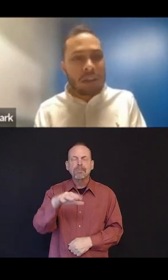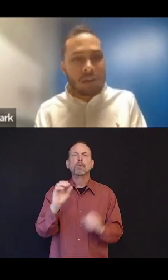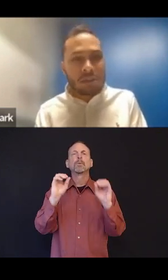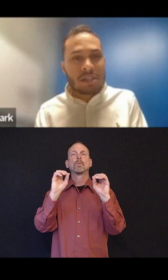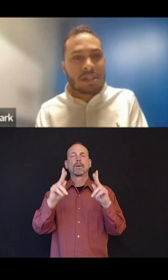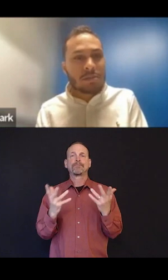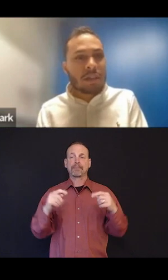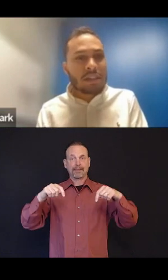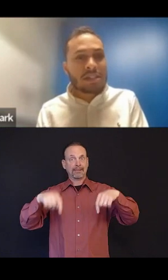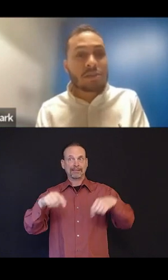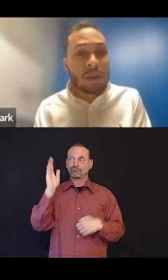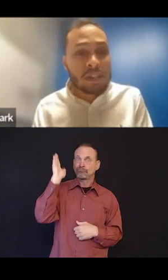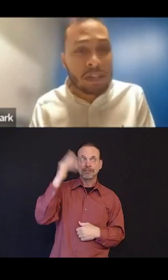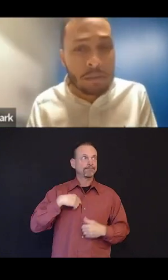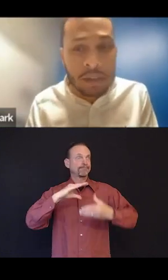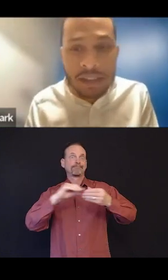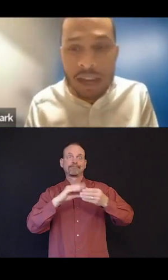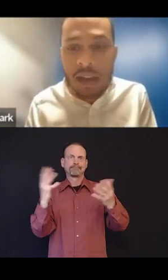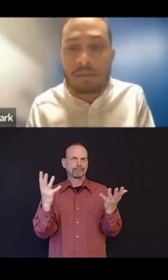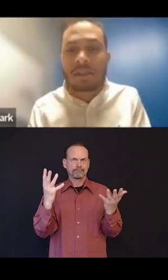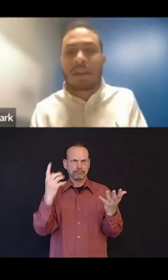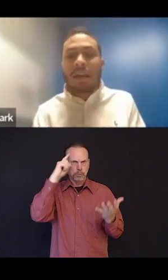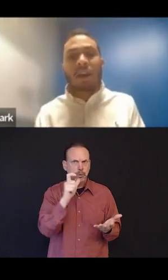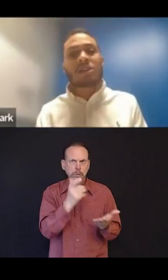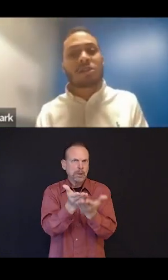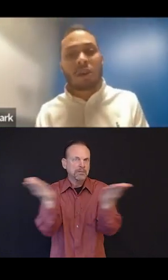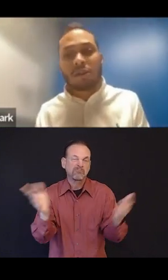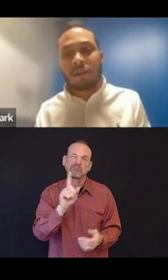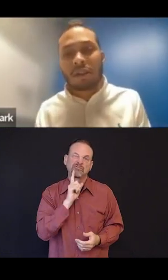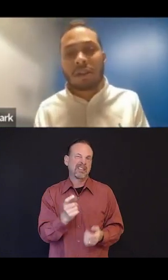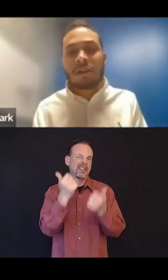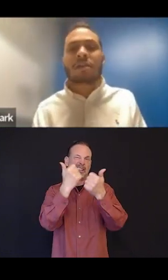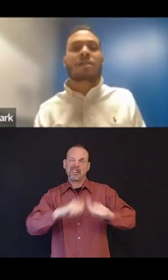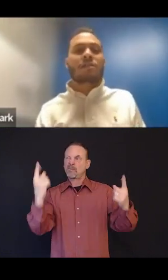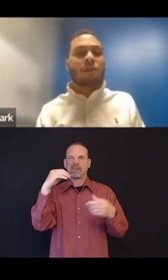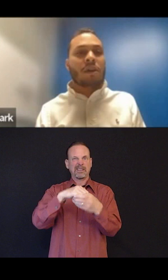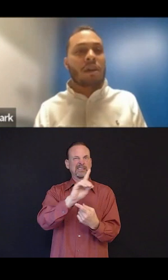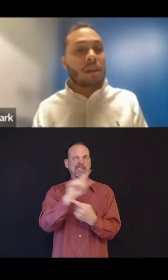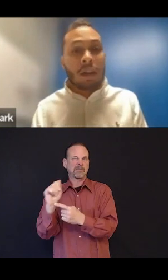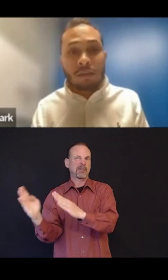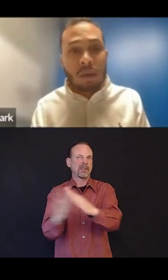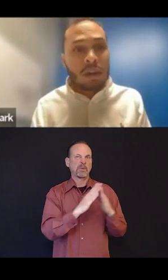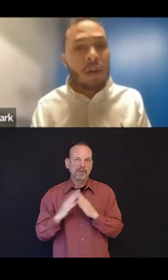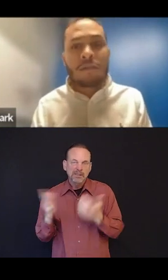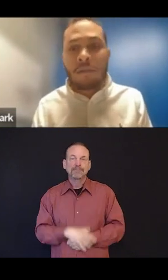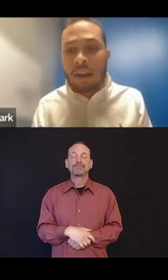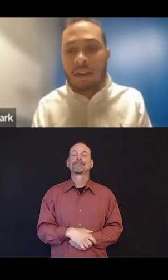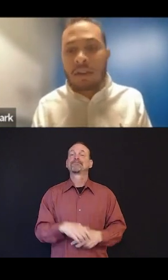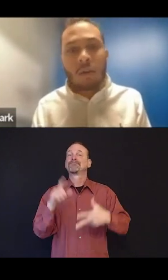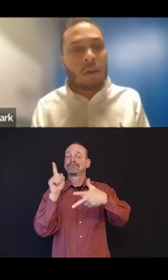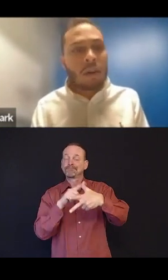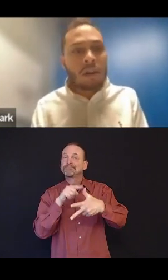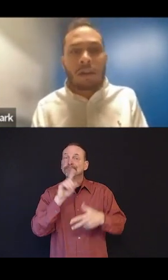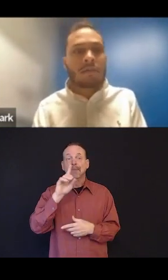how strenuous the disability situation can be at times and are concerned for a loved one, a